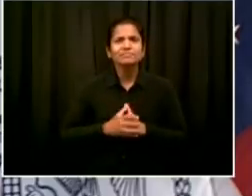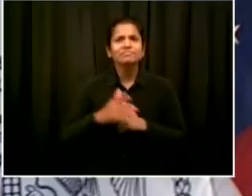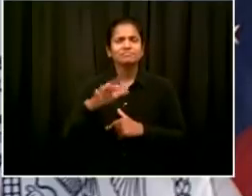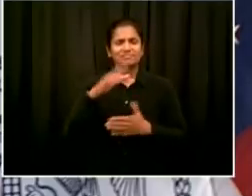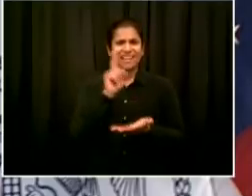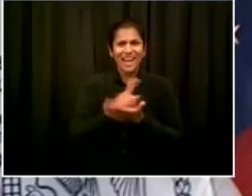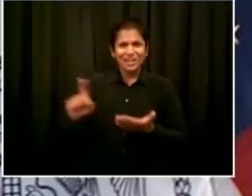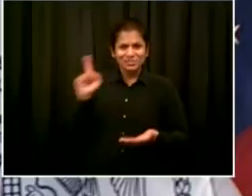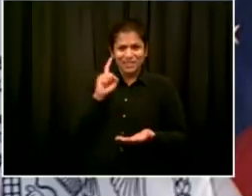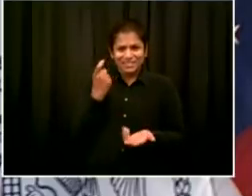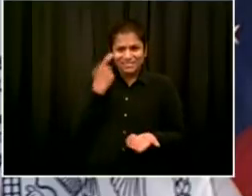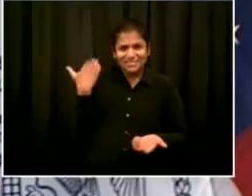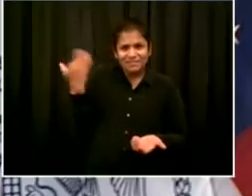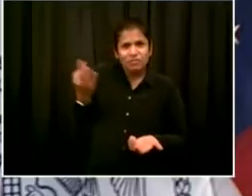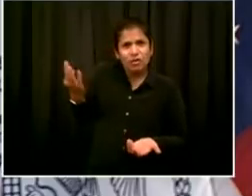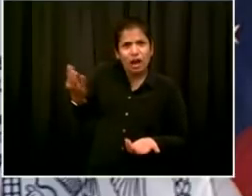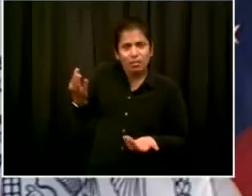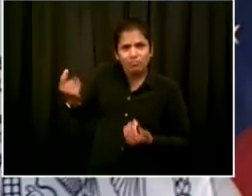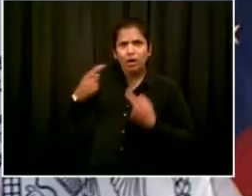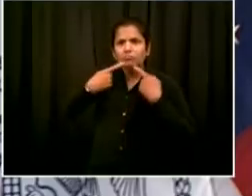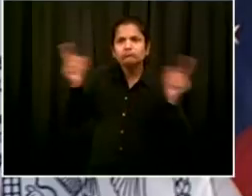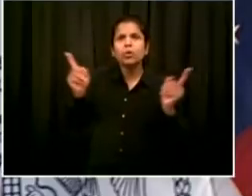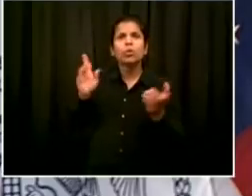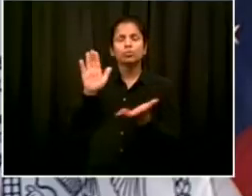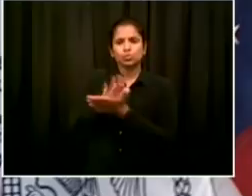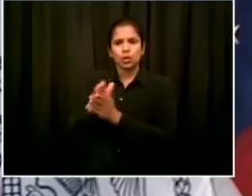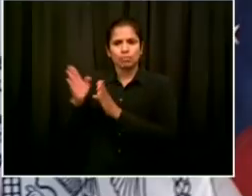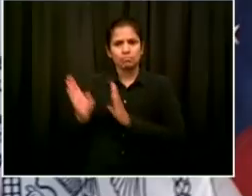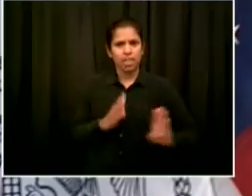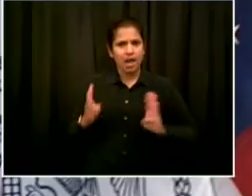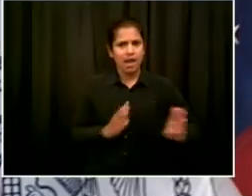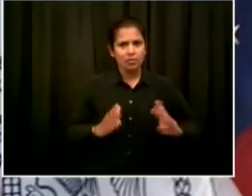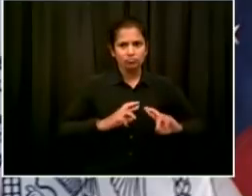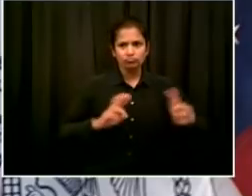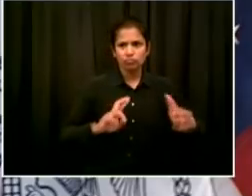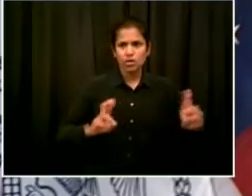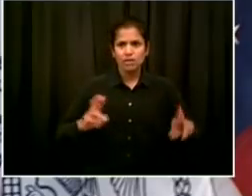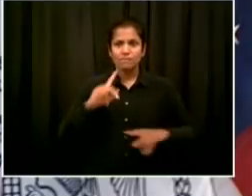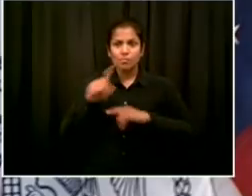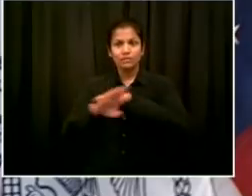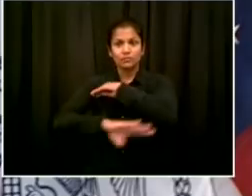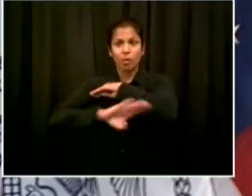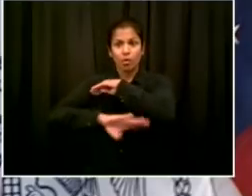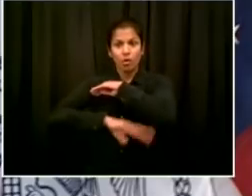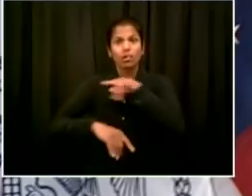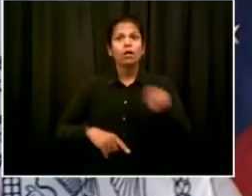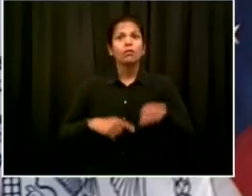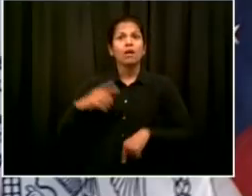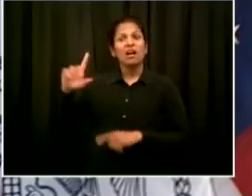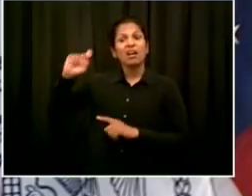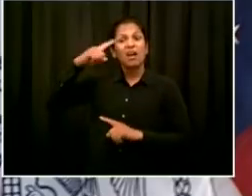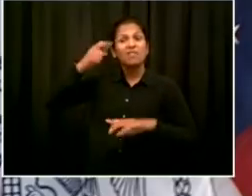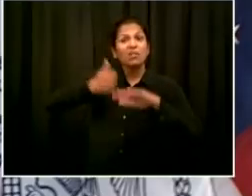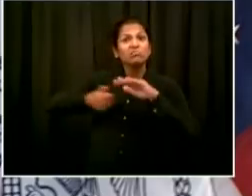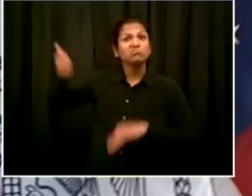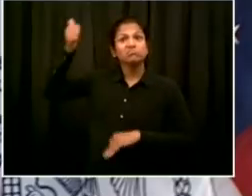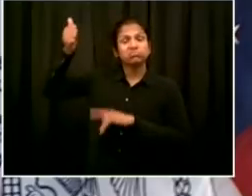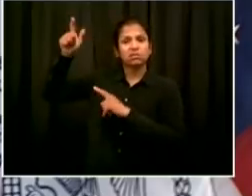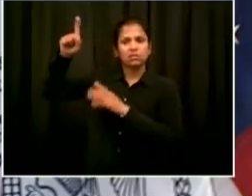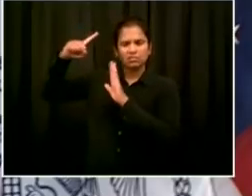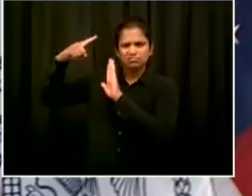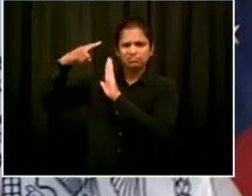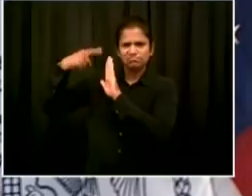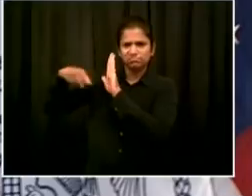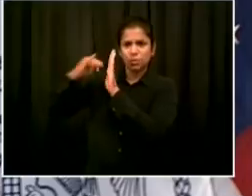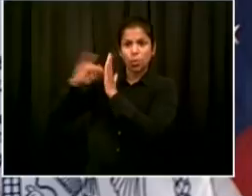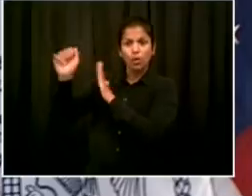fall. The governor and state officials have criticized it, saying it was more of an outline than a plan, and that then